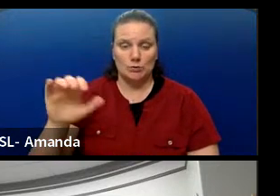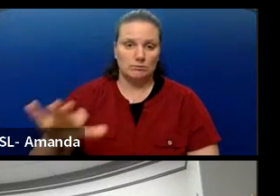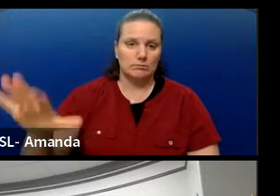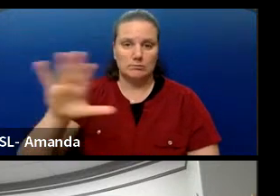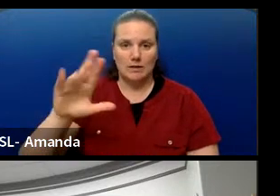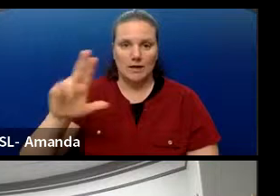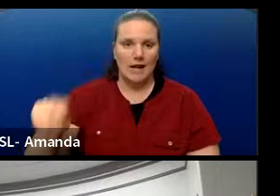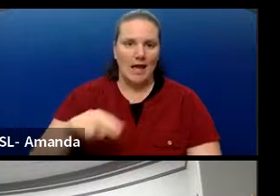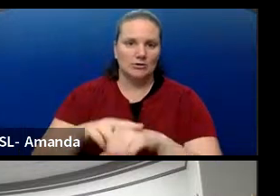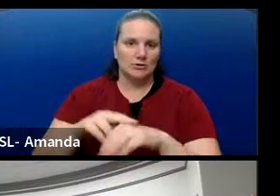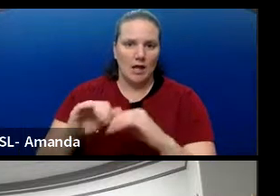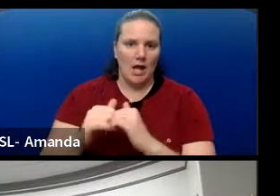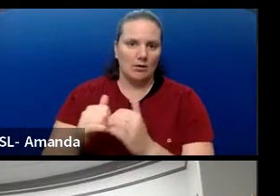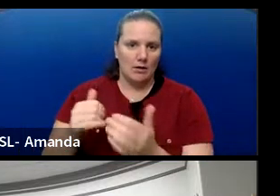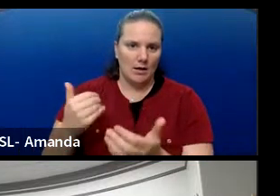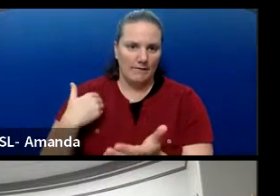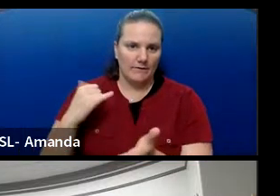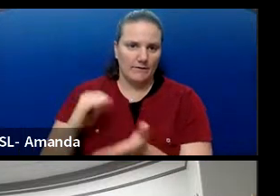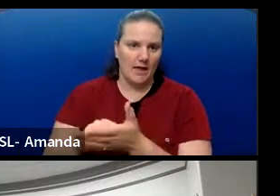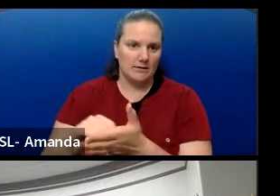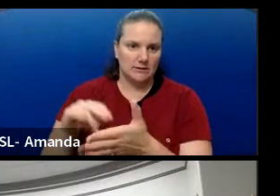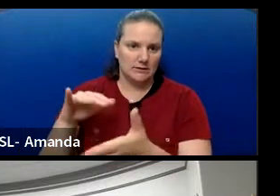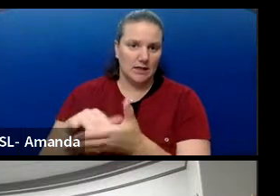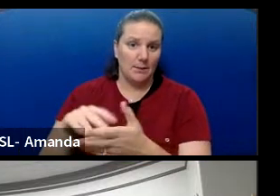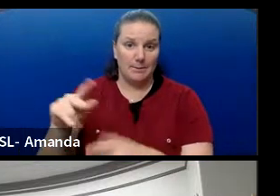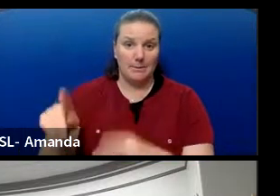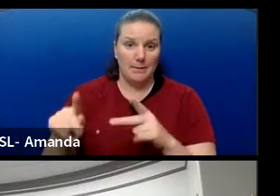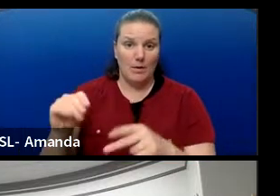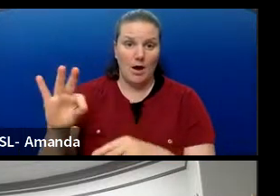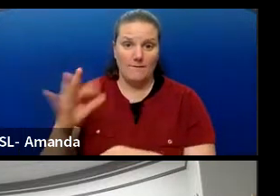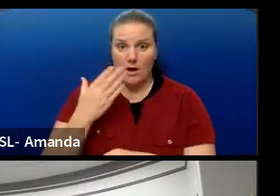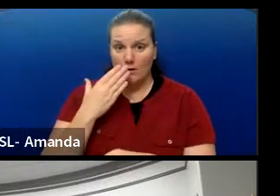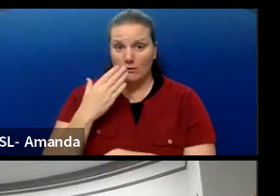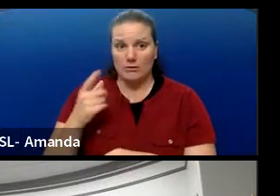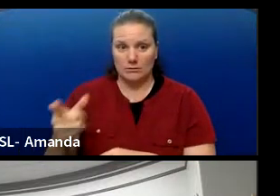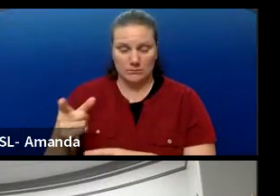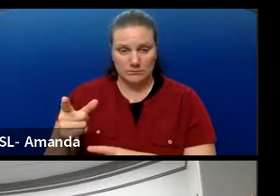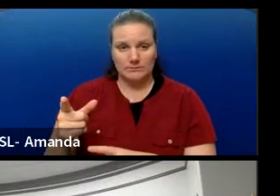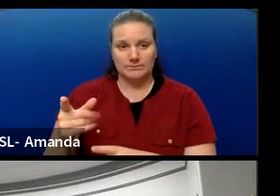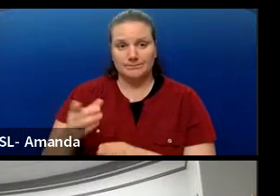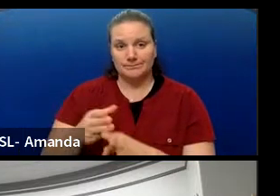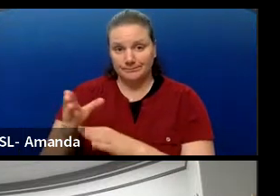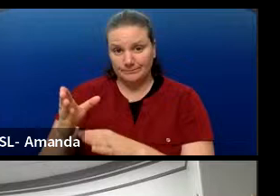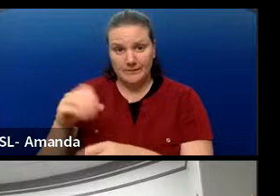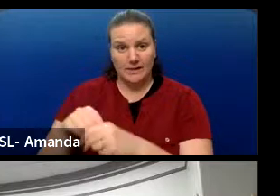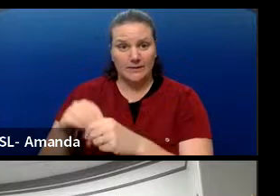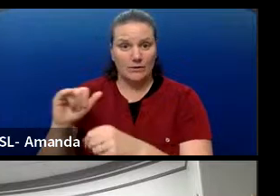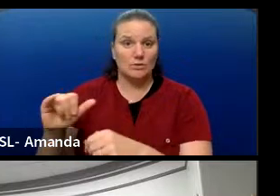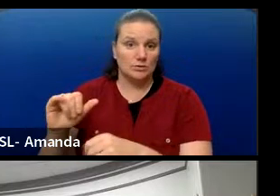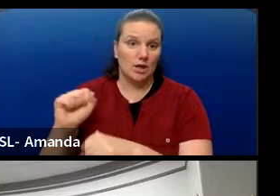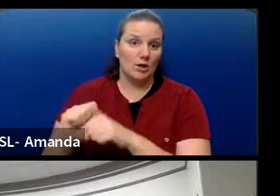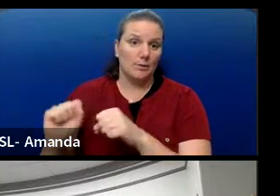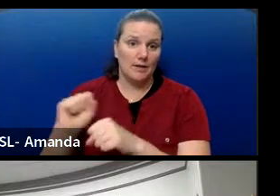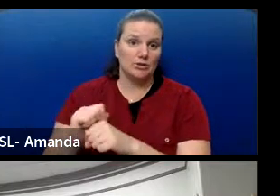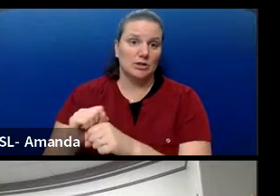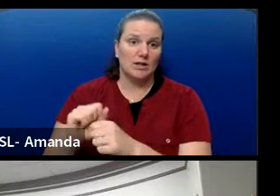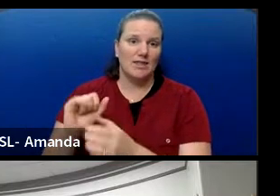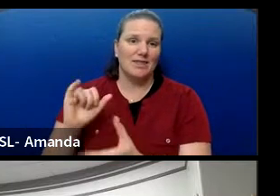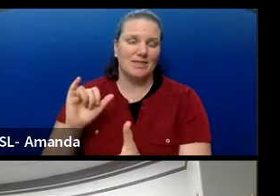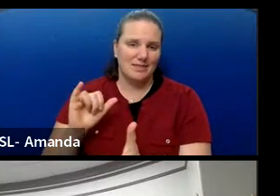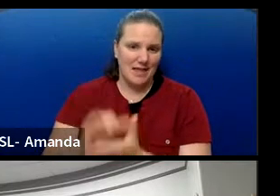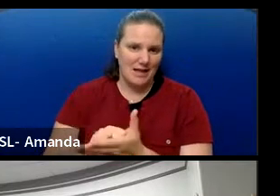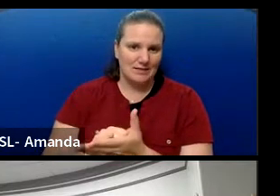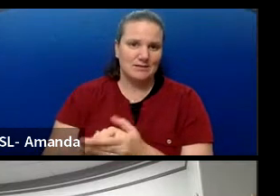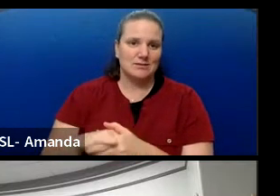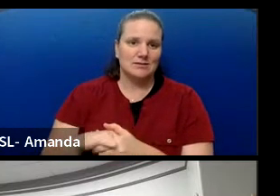a study that people of color are not in those occupations. And that is sort of